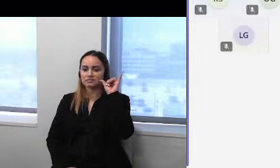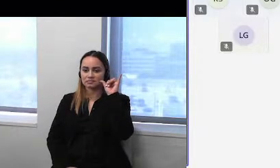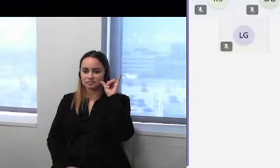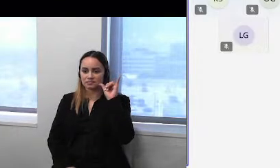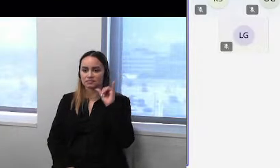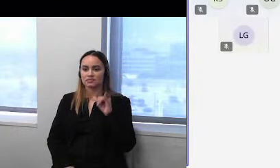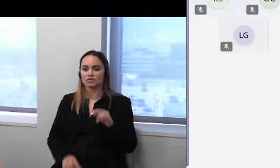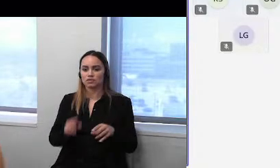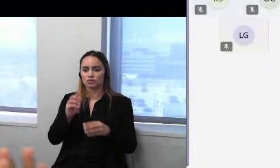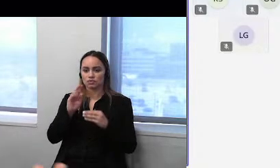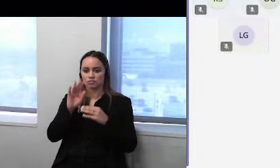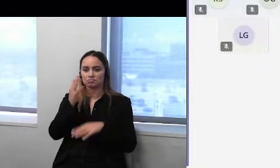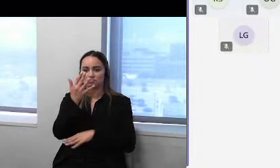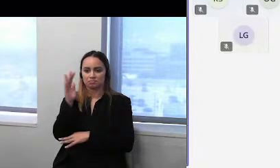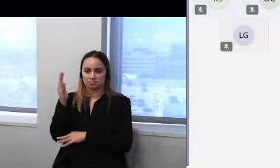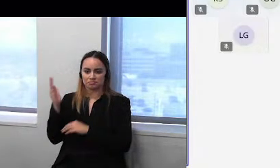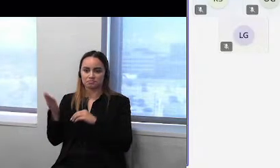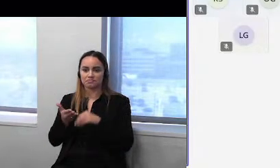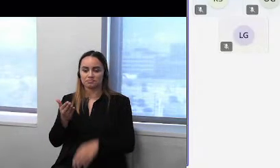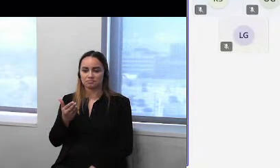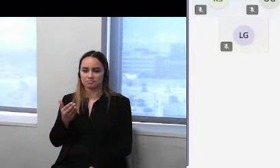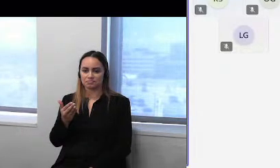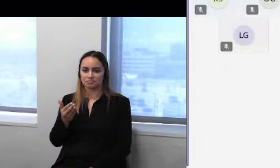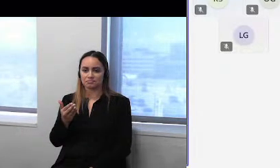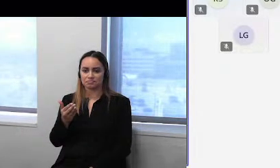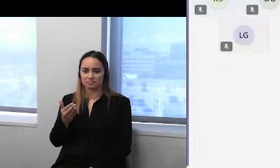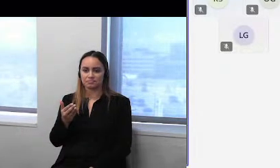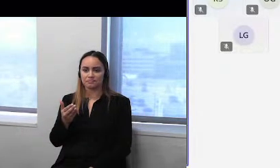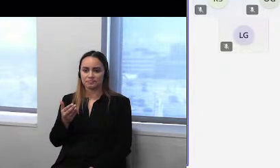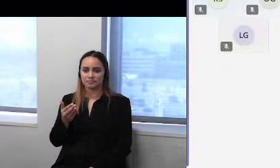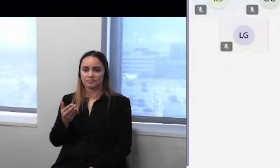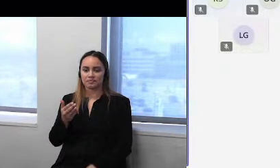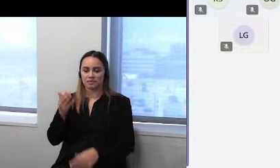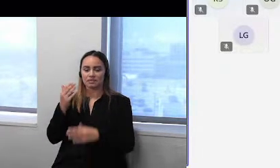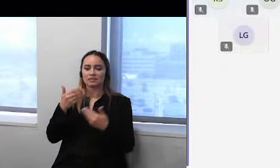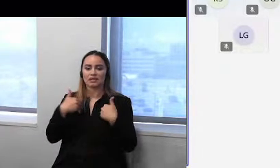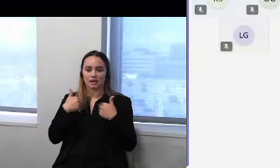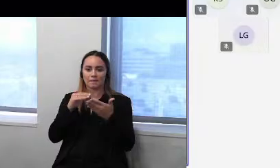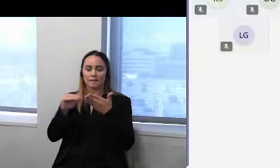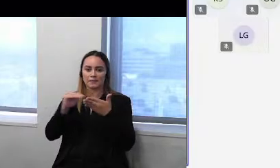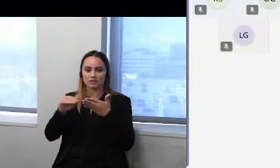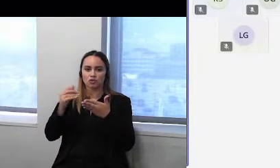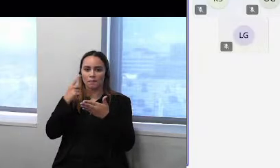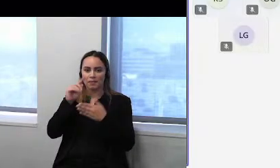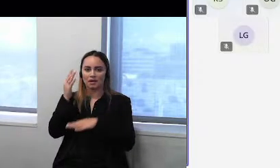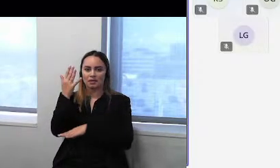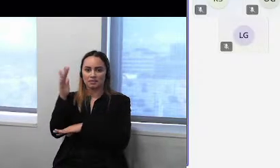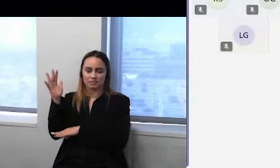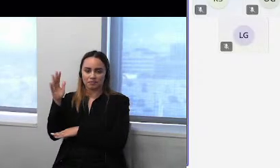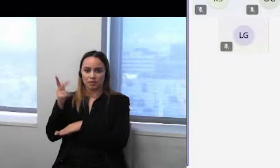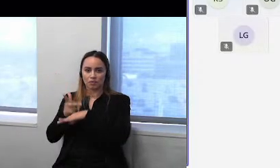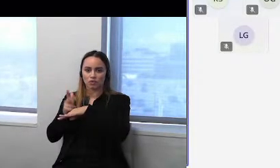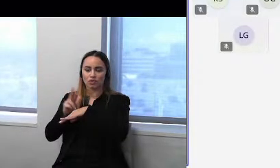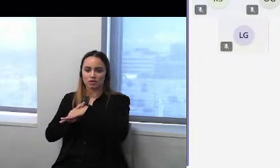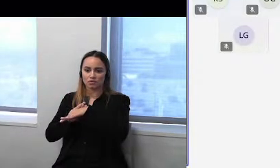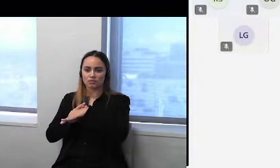by it Puerto Rico Department of Natural Resources licensed arborist?